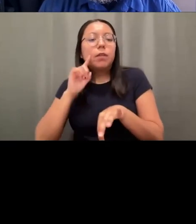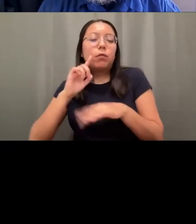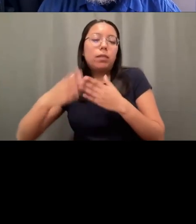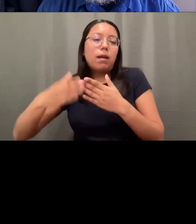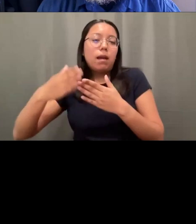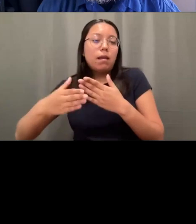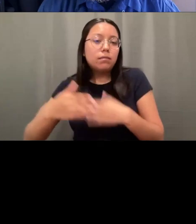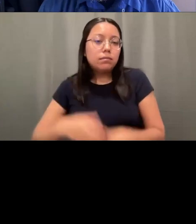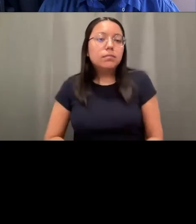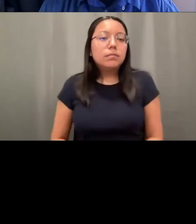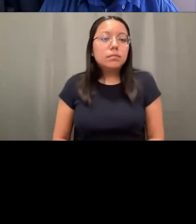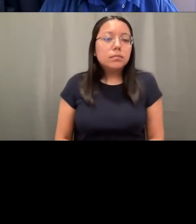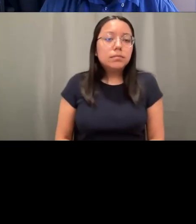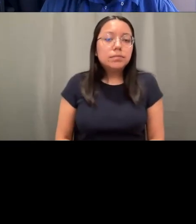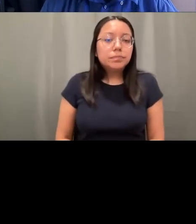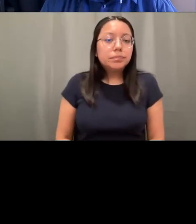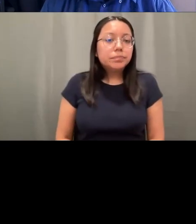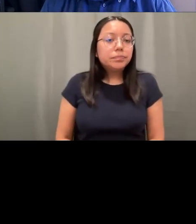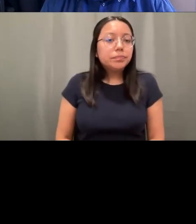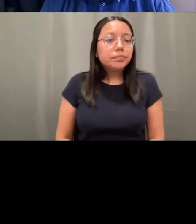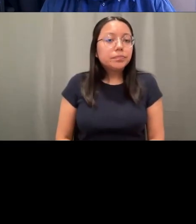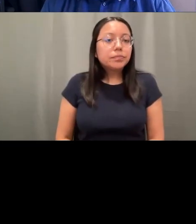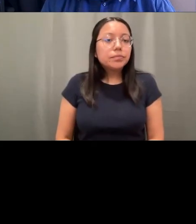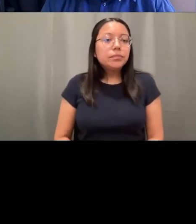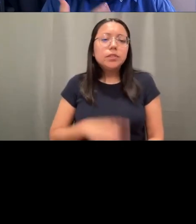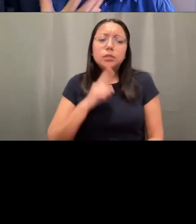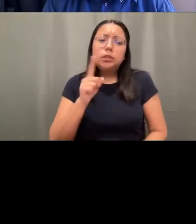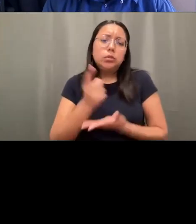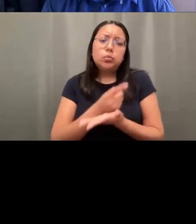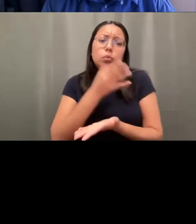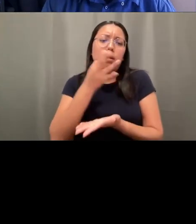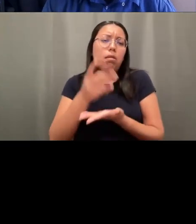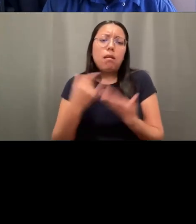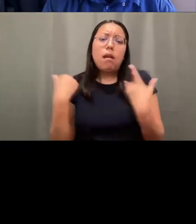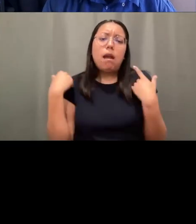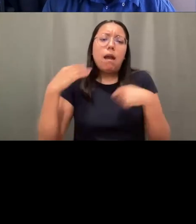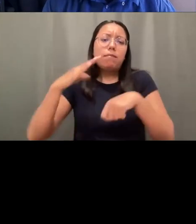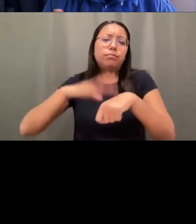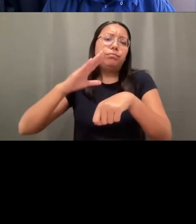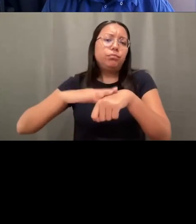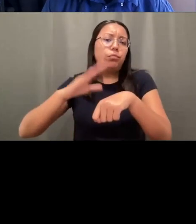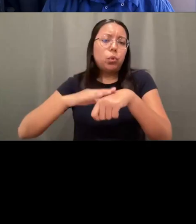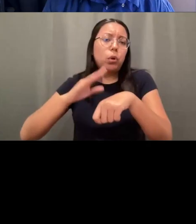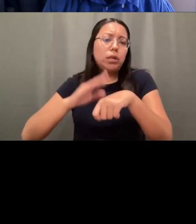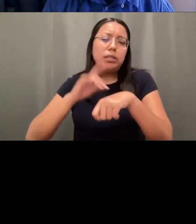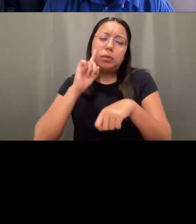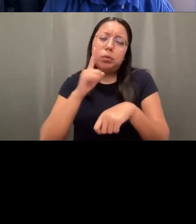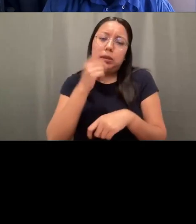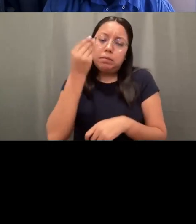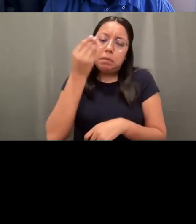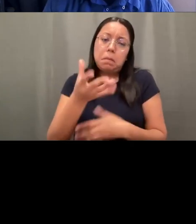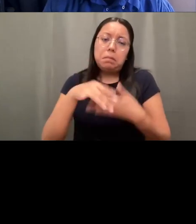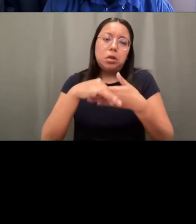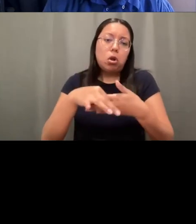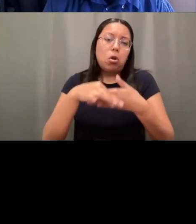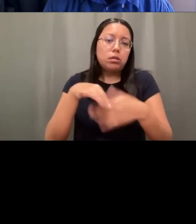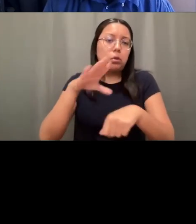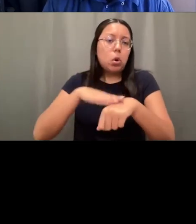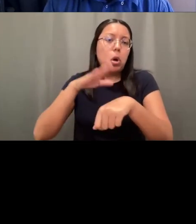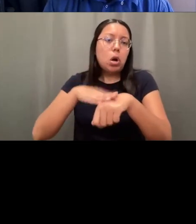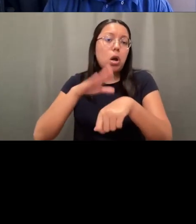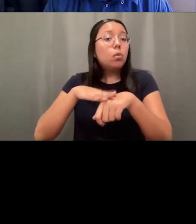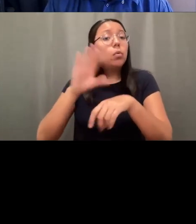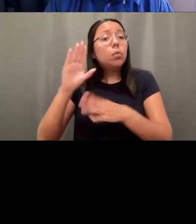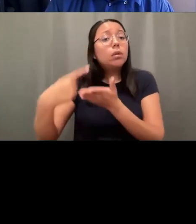I rarely do trigger warnings or content warnings, but this is just a reminder to folks that we're going to be talking about self-injury,